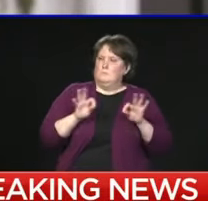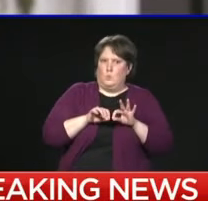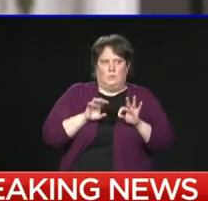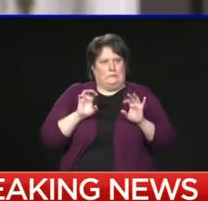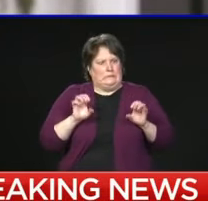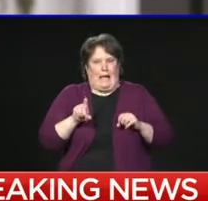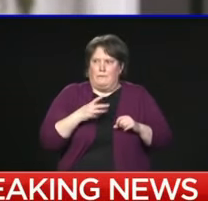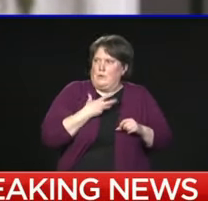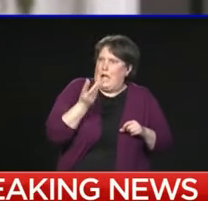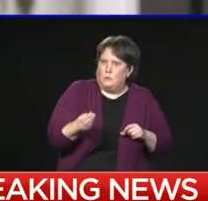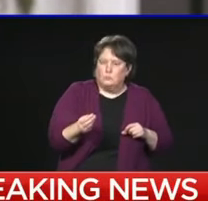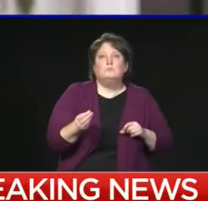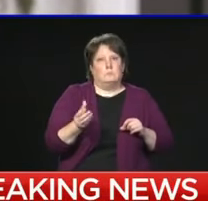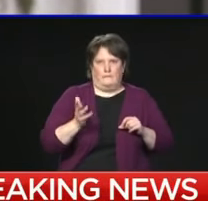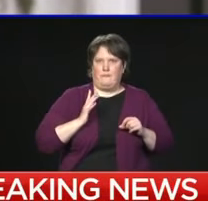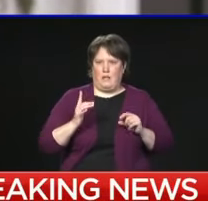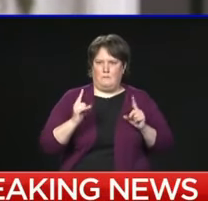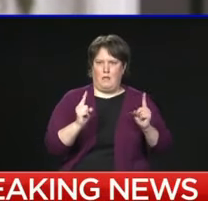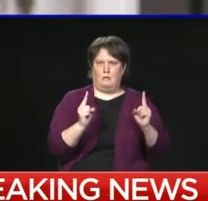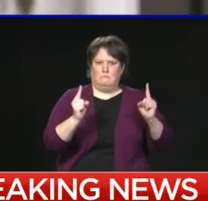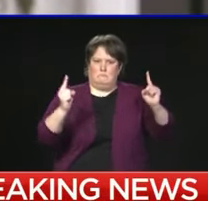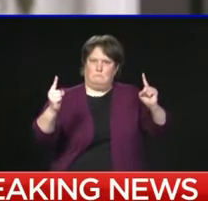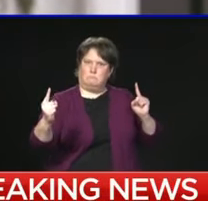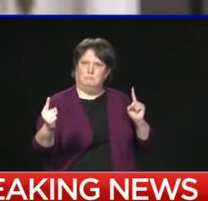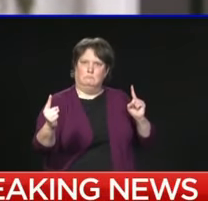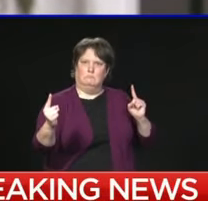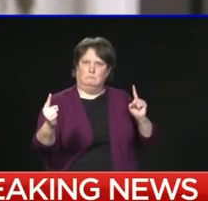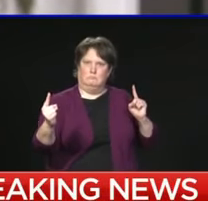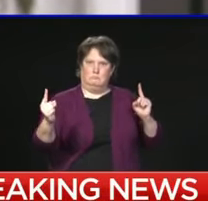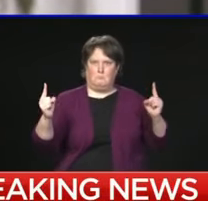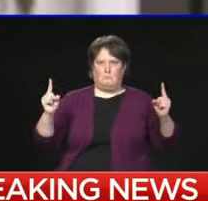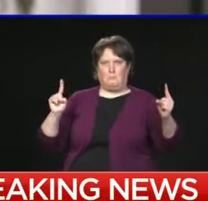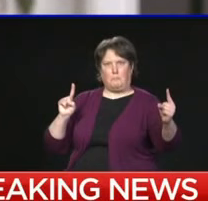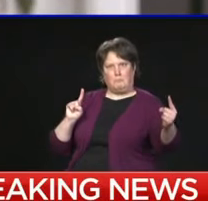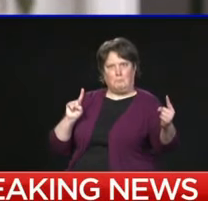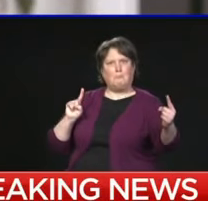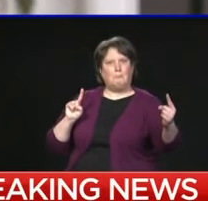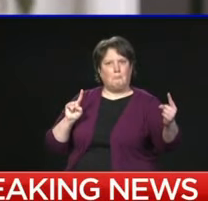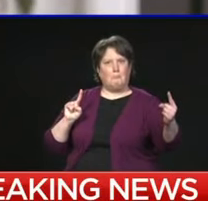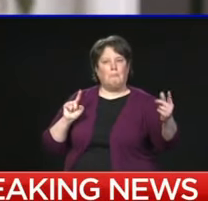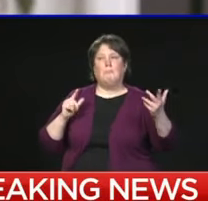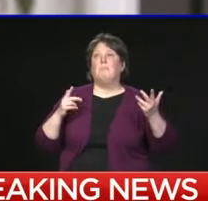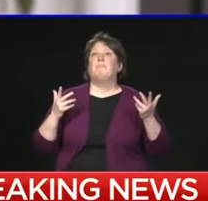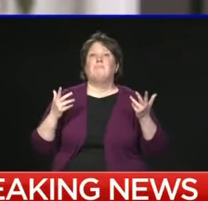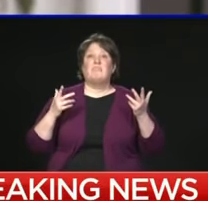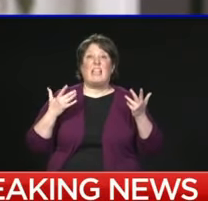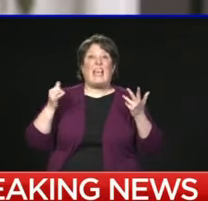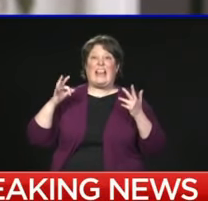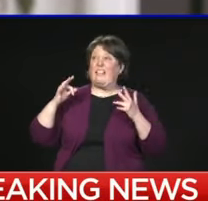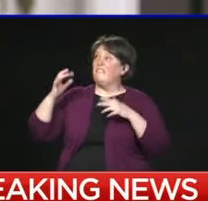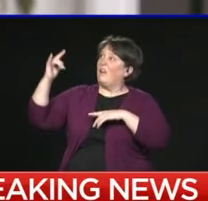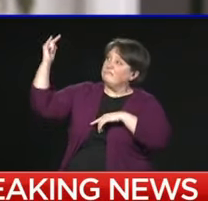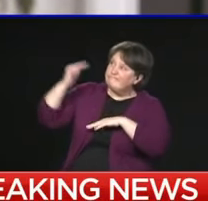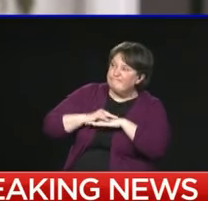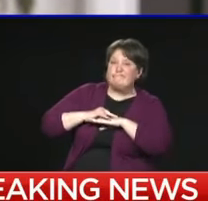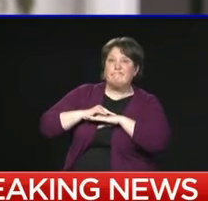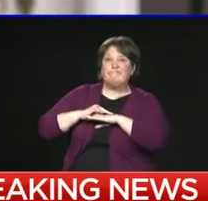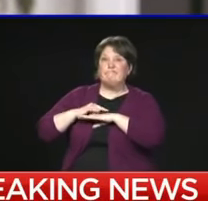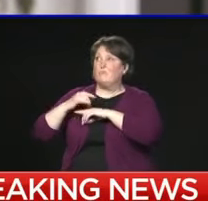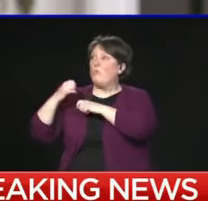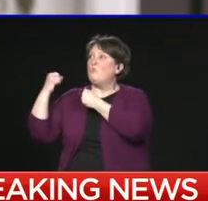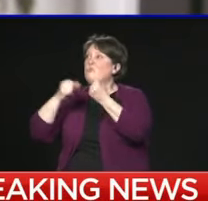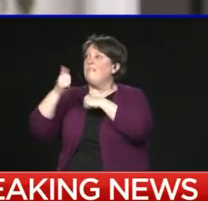if you have to go out, keep a distance of 2 meters from each person, and people, if you fly back